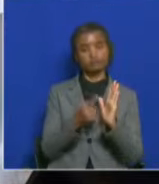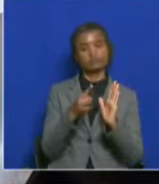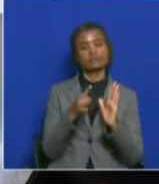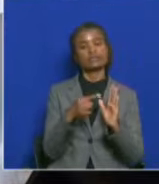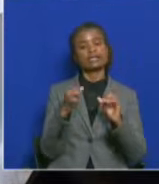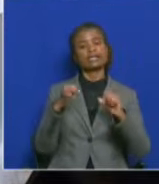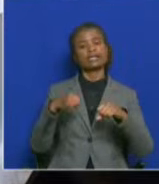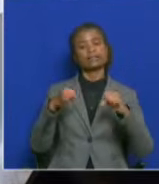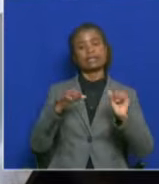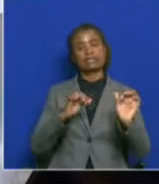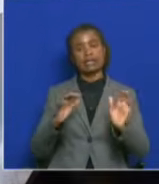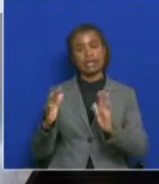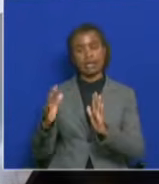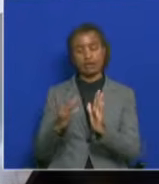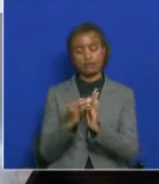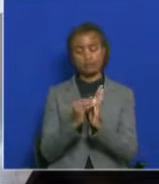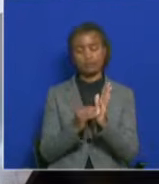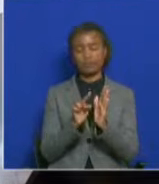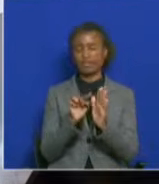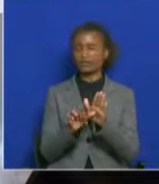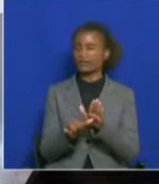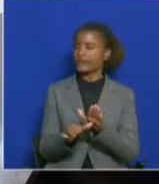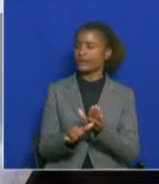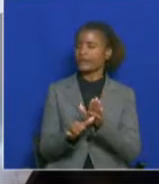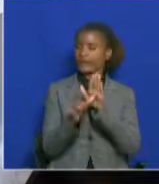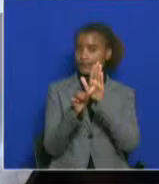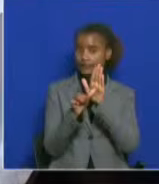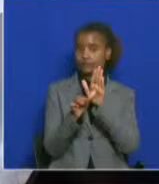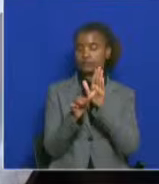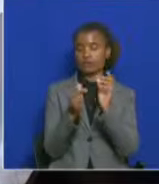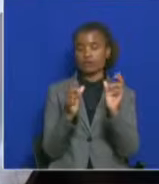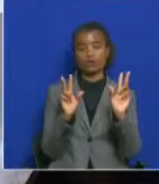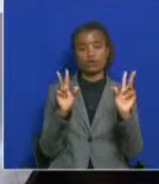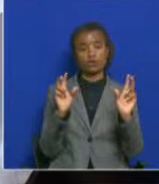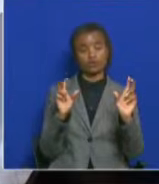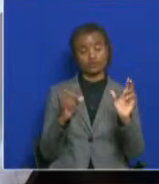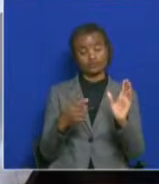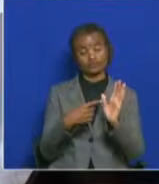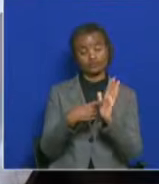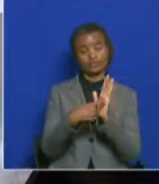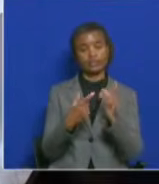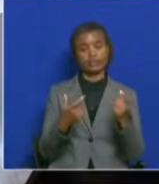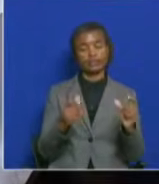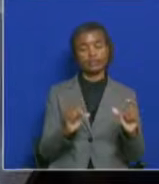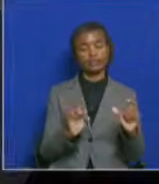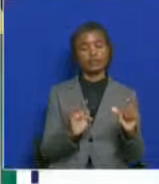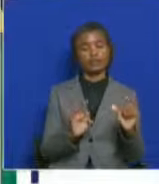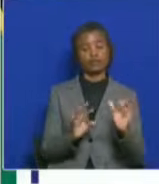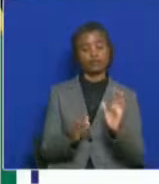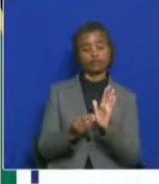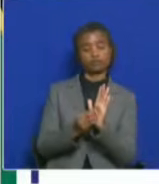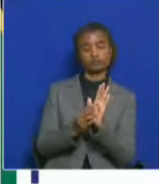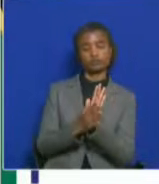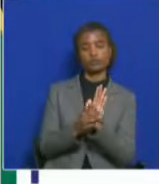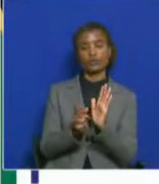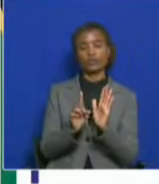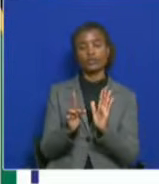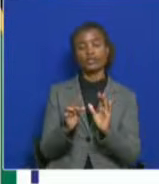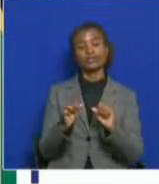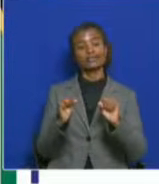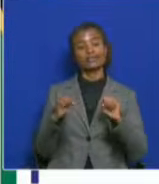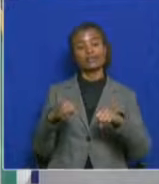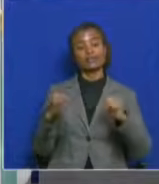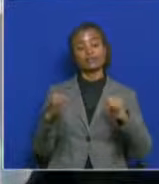in paragraph 3, which captures the agreement between SMADA and